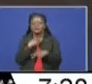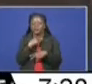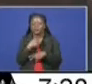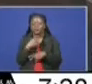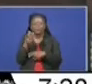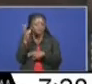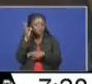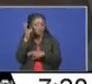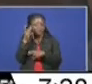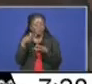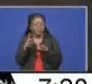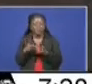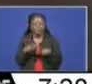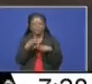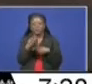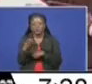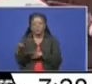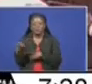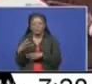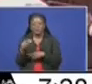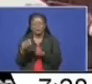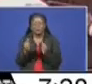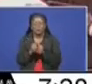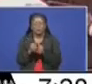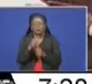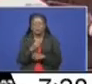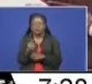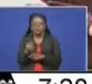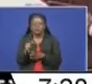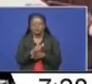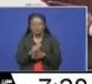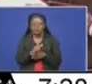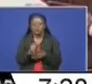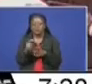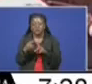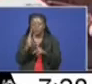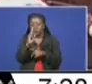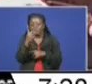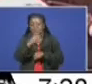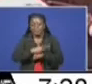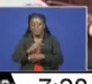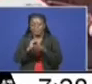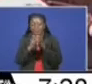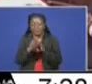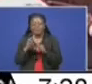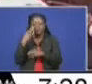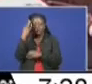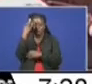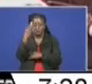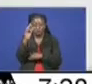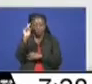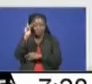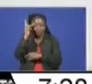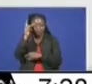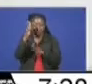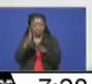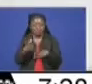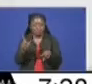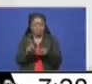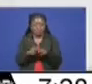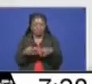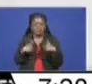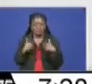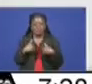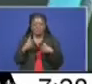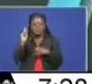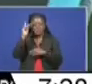heard, while equipping them with the tools and training to one day become future politicians. As the young parliamentarians debated on the issue of